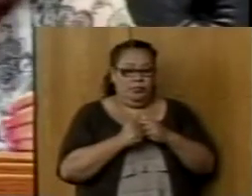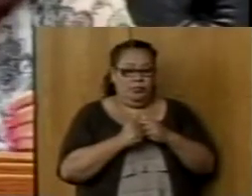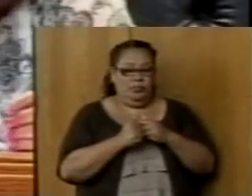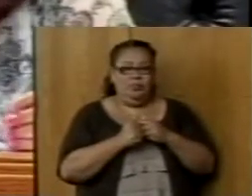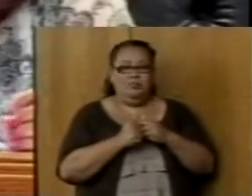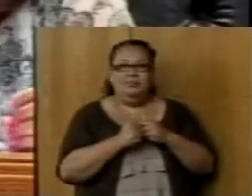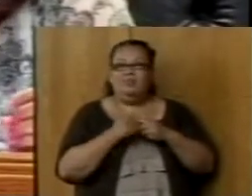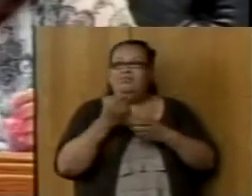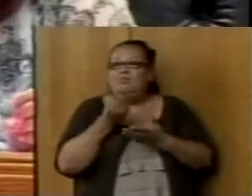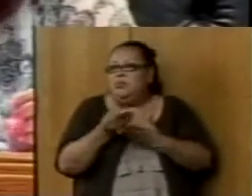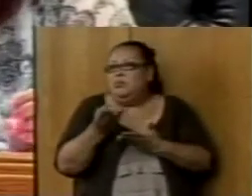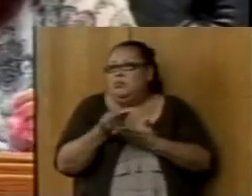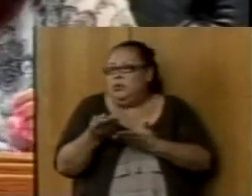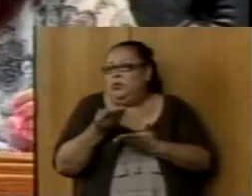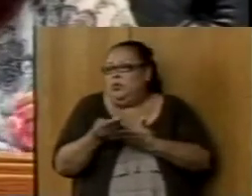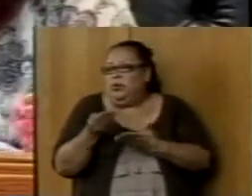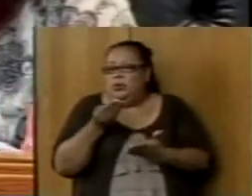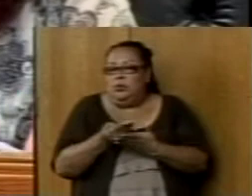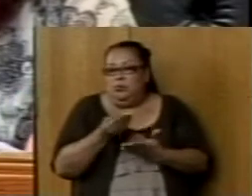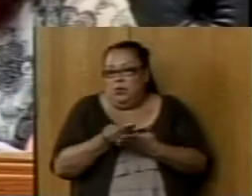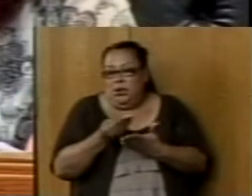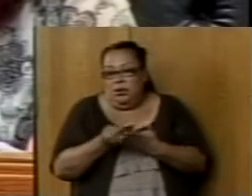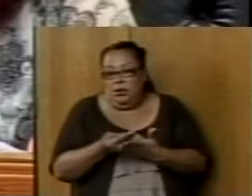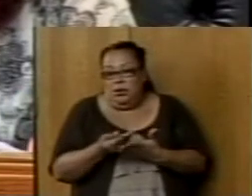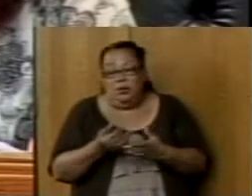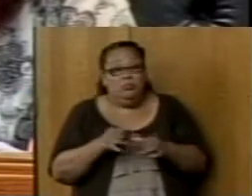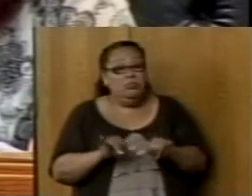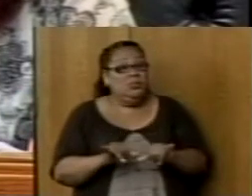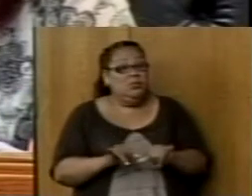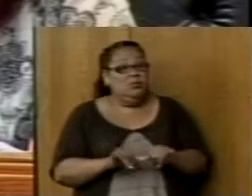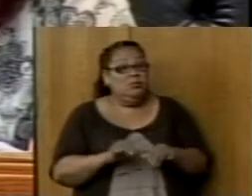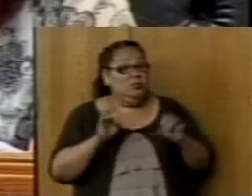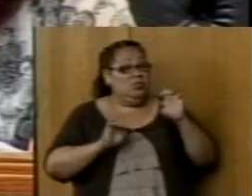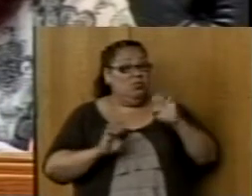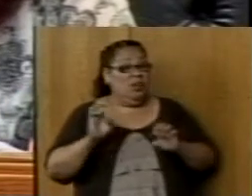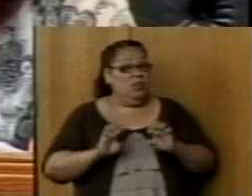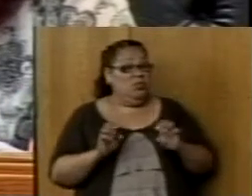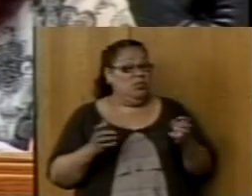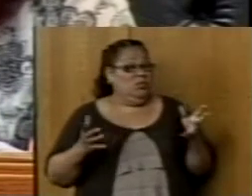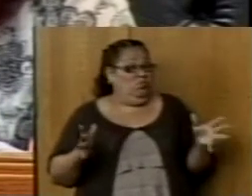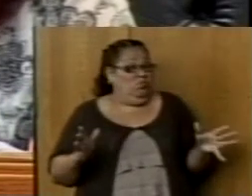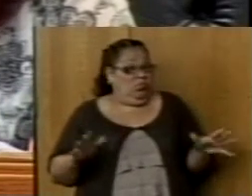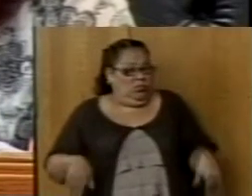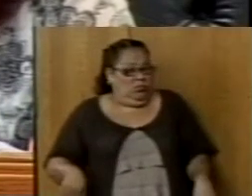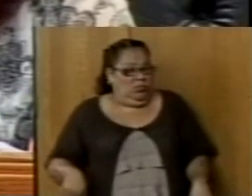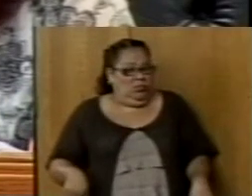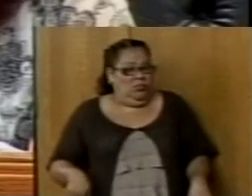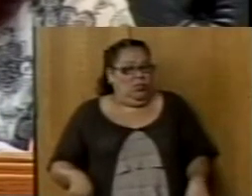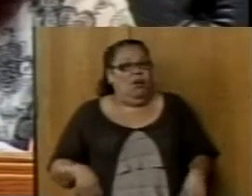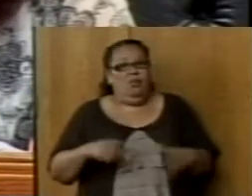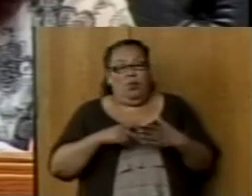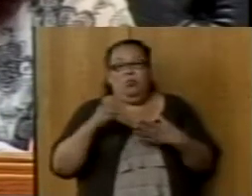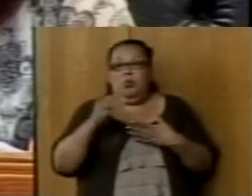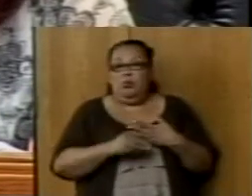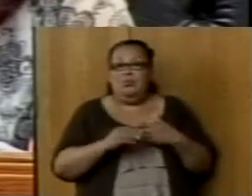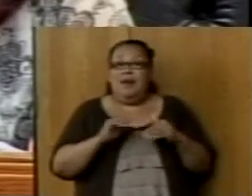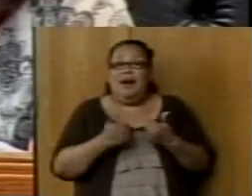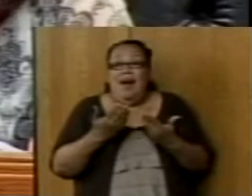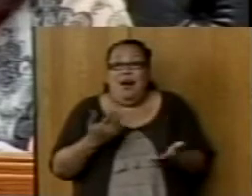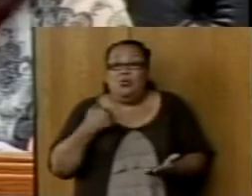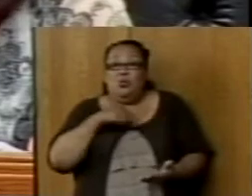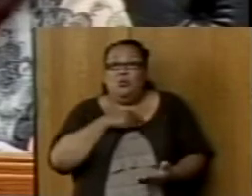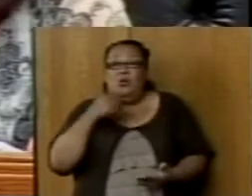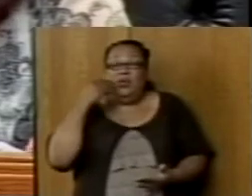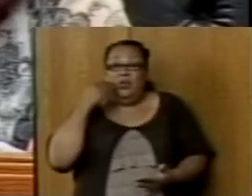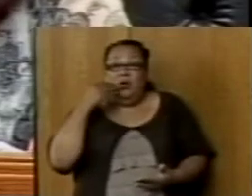guess, spending all this money and we still don't have evaluations done of the programs. How do we know